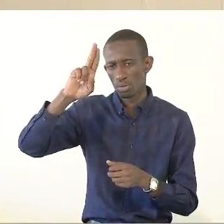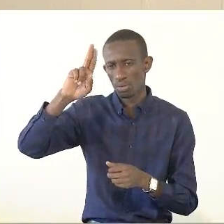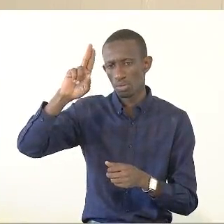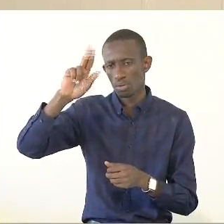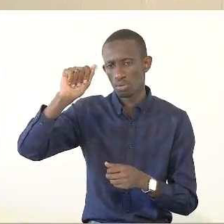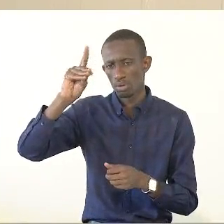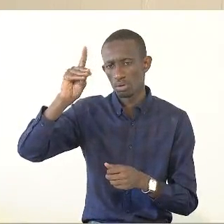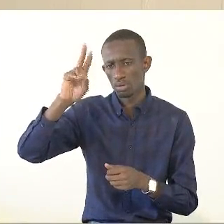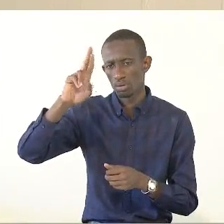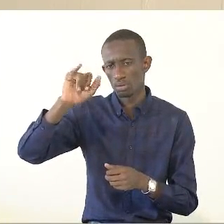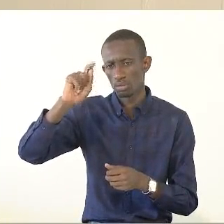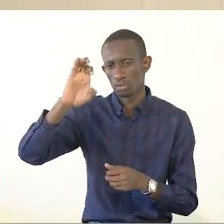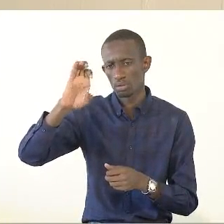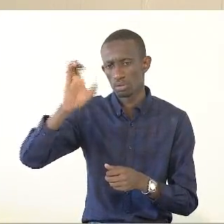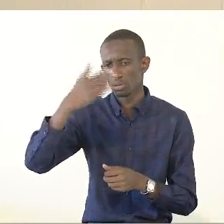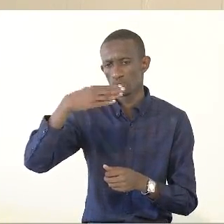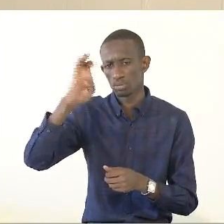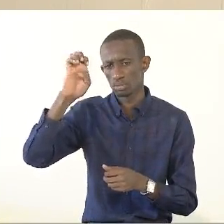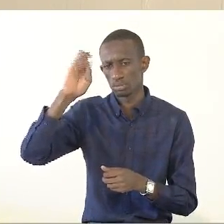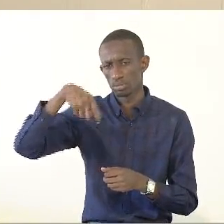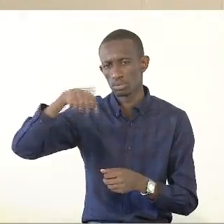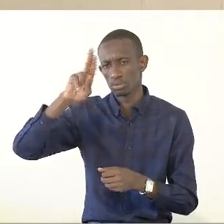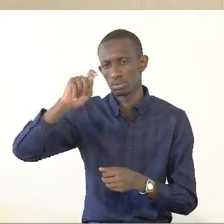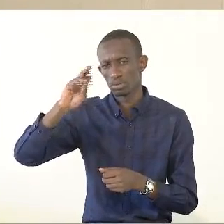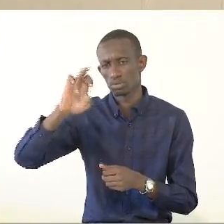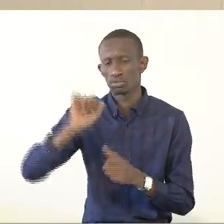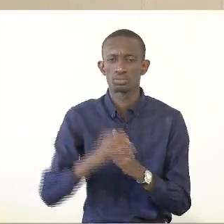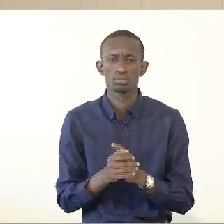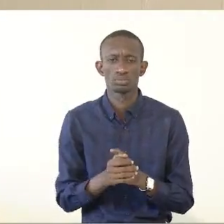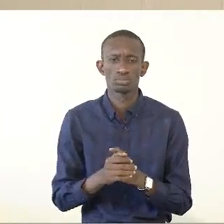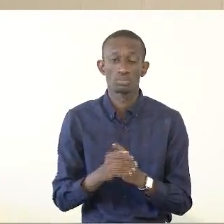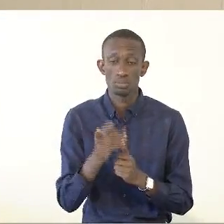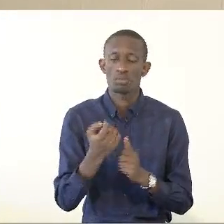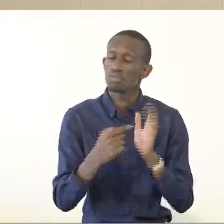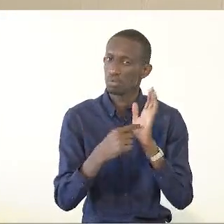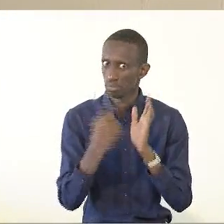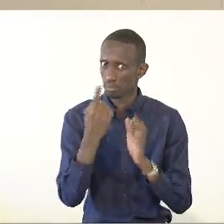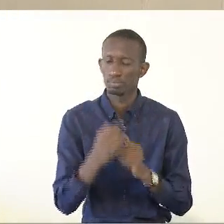course, you need to draw your equation. Let's have one example.